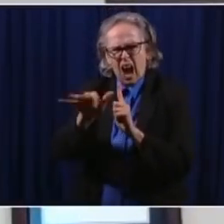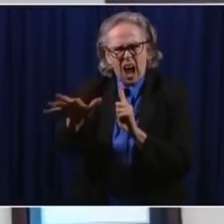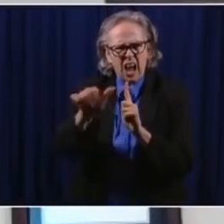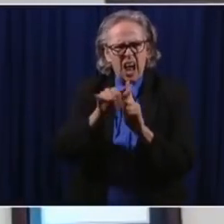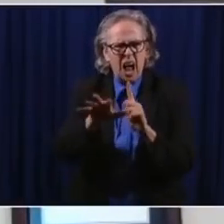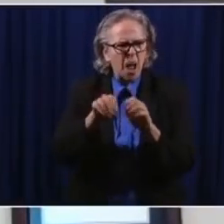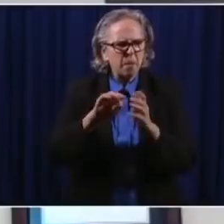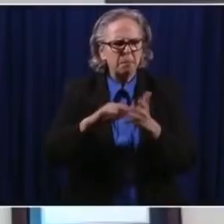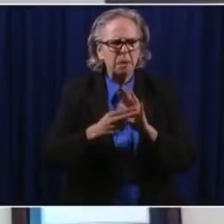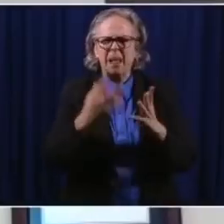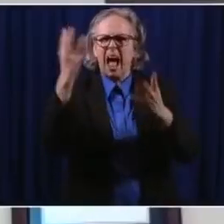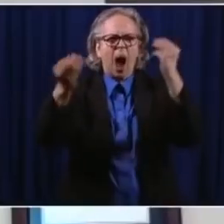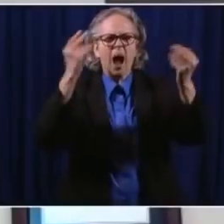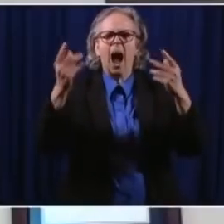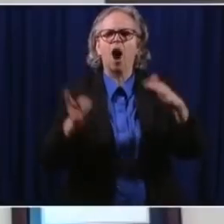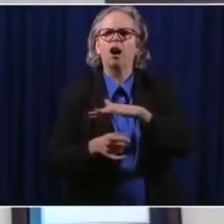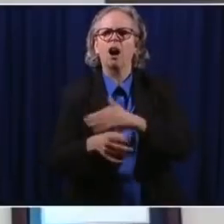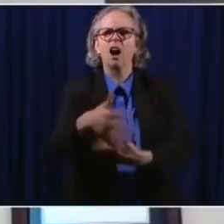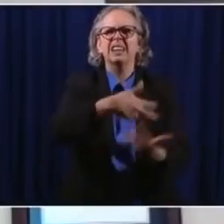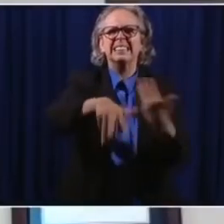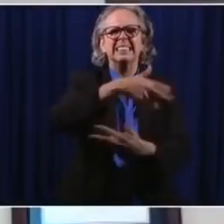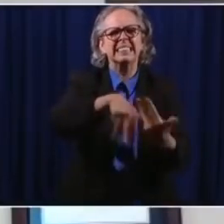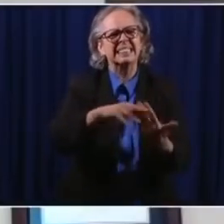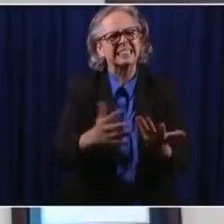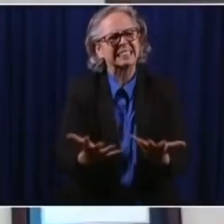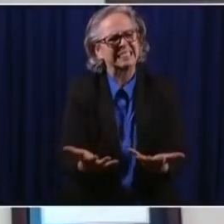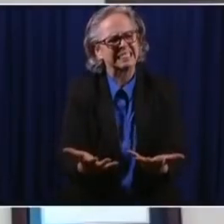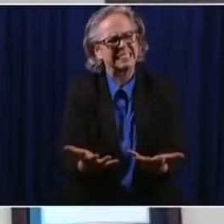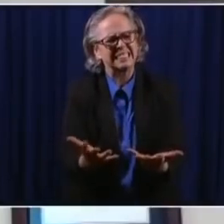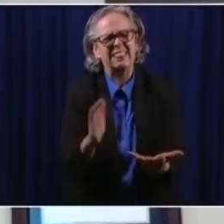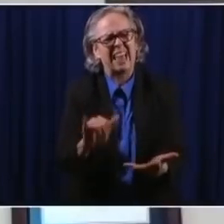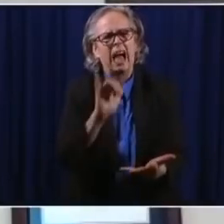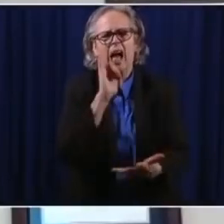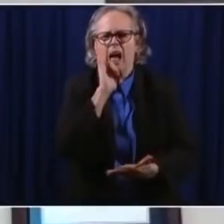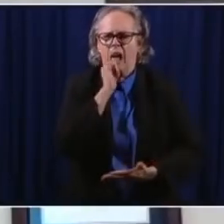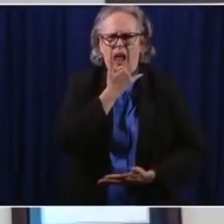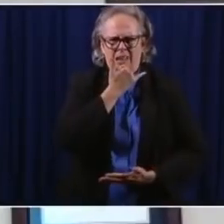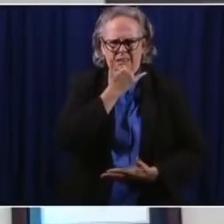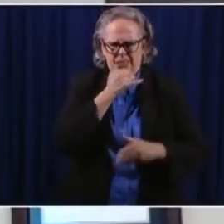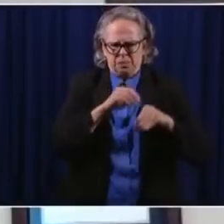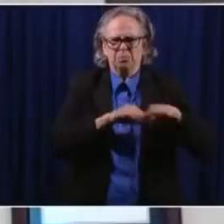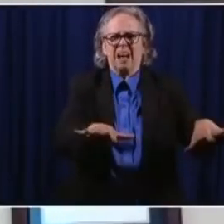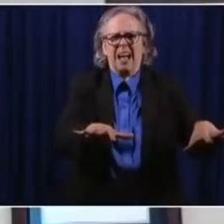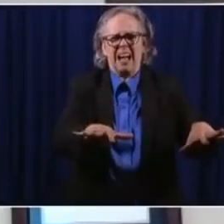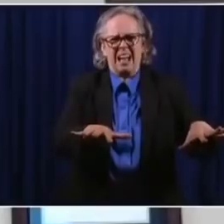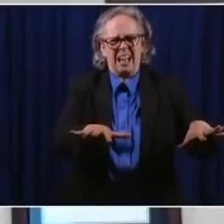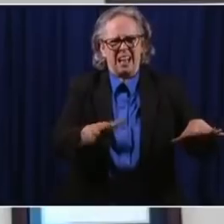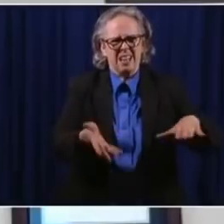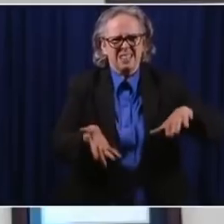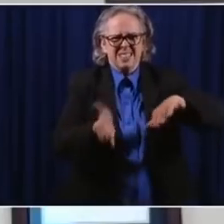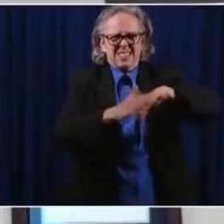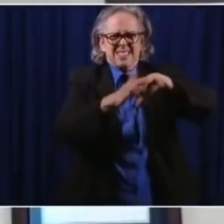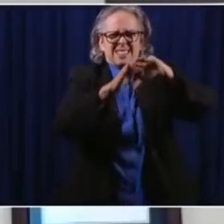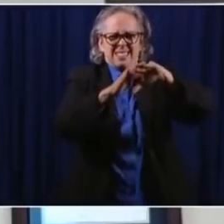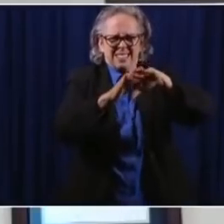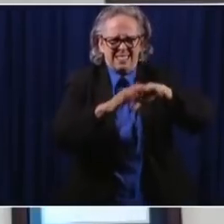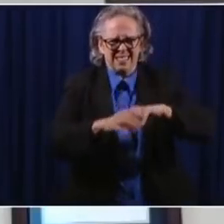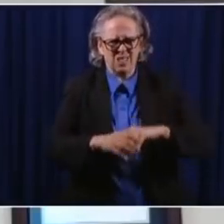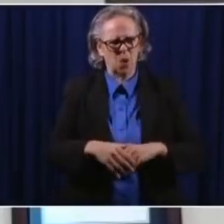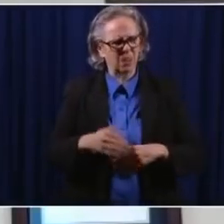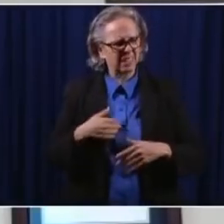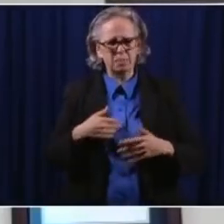just exponentially potentially spreads that disease. So when I say get in front of it, I mean all of us being very